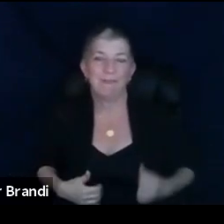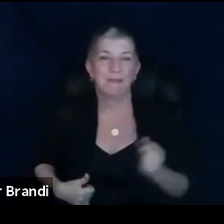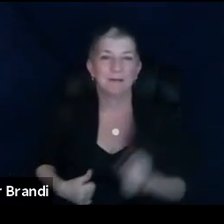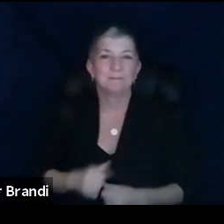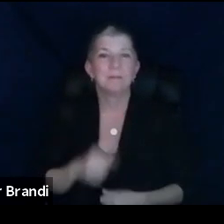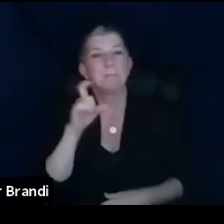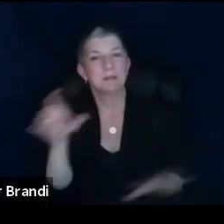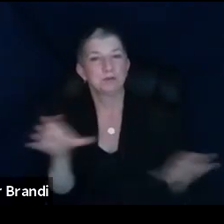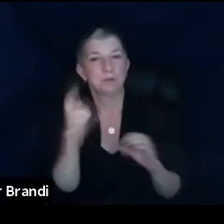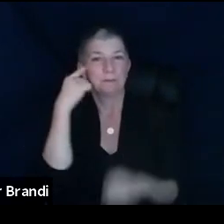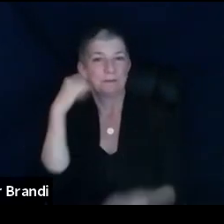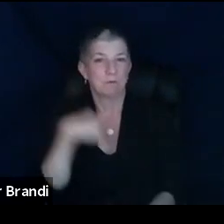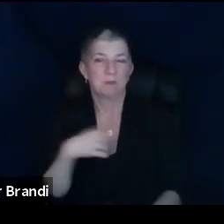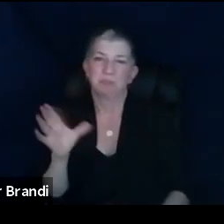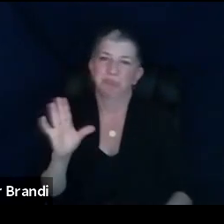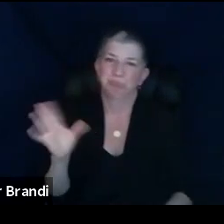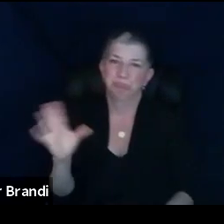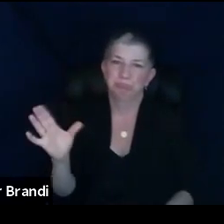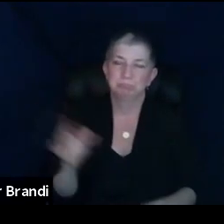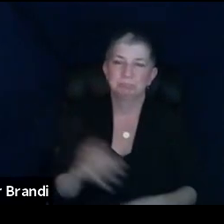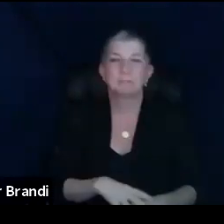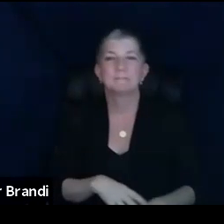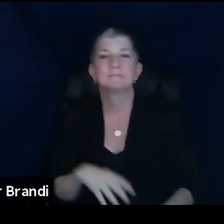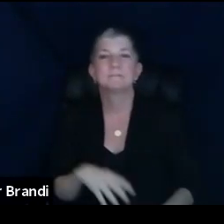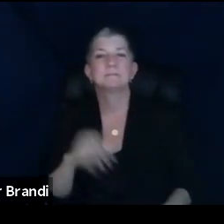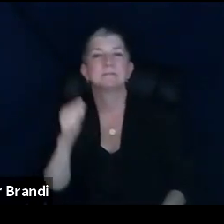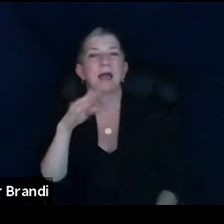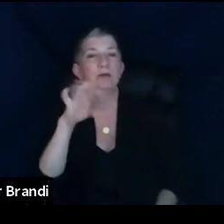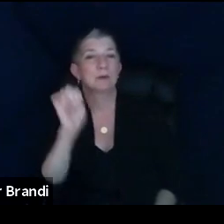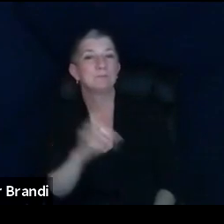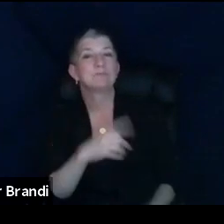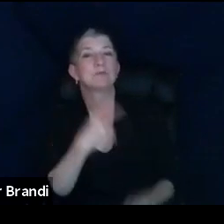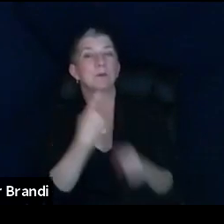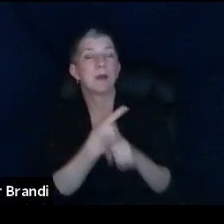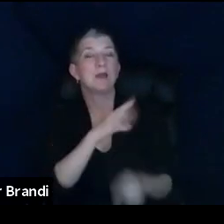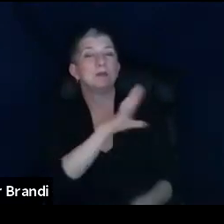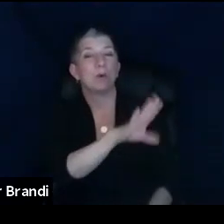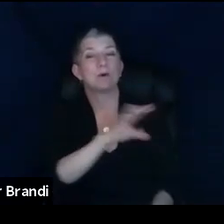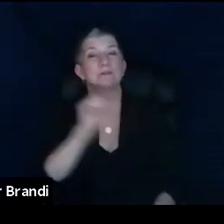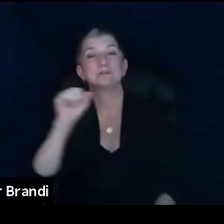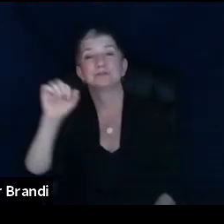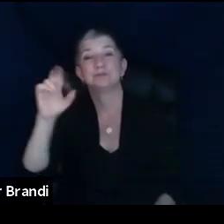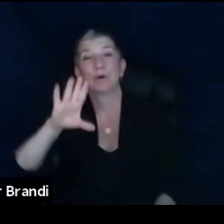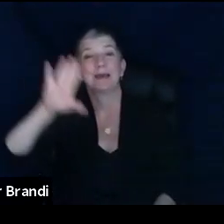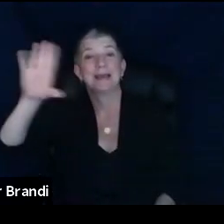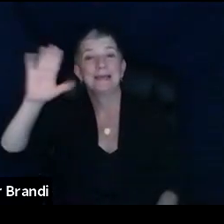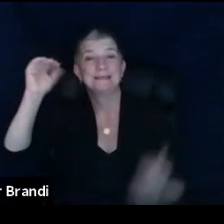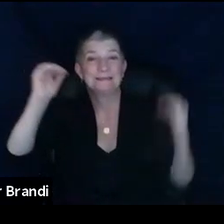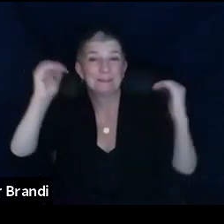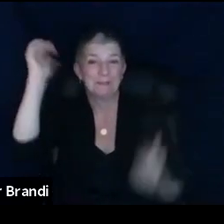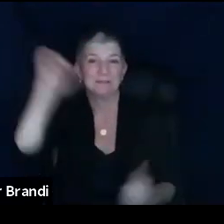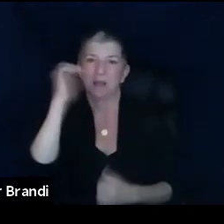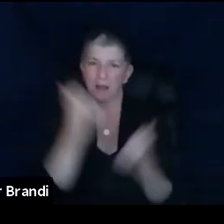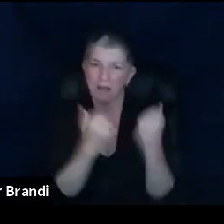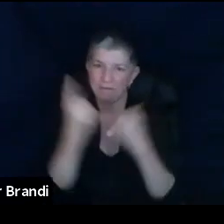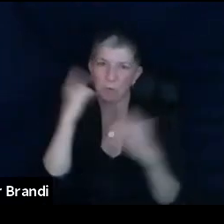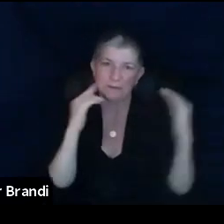me. Exactly. You're your sir submissive, not everybody's submissive. Exactly.